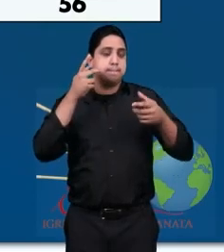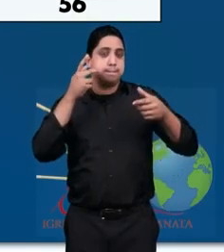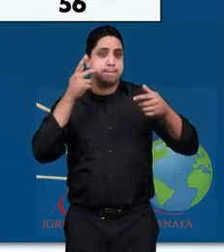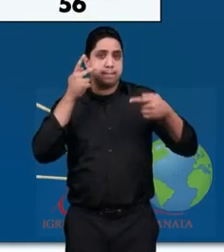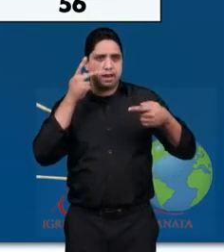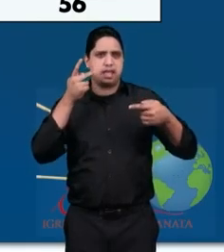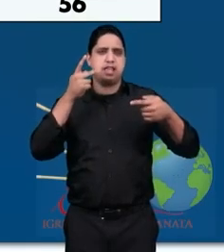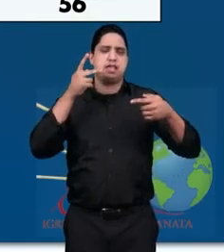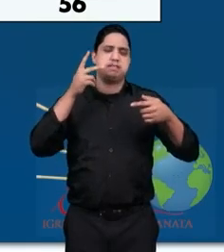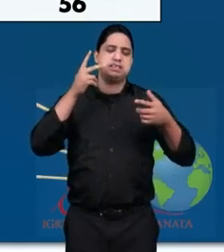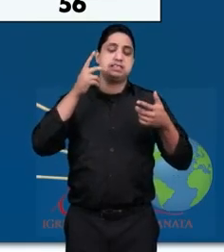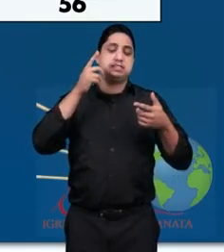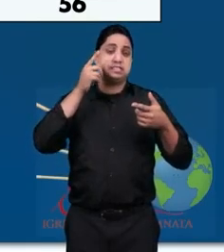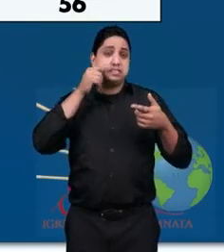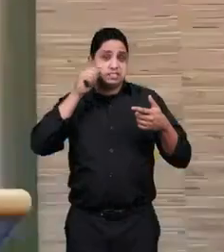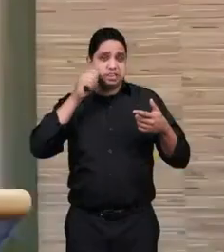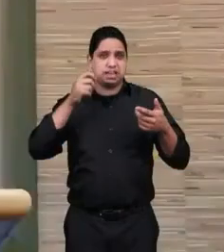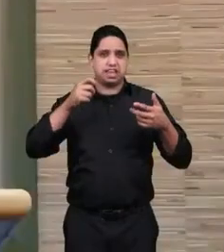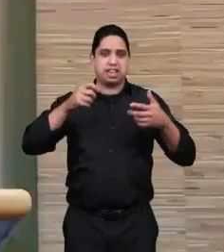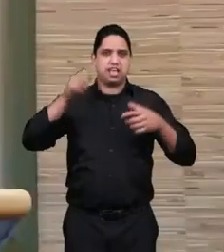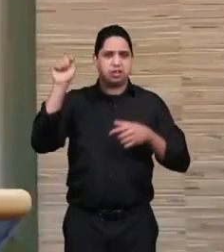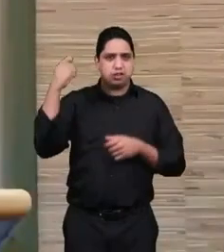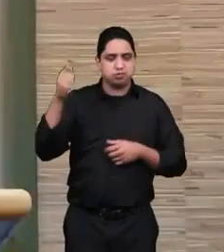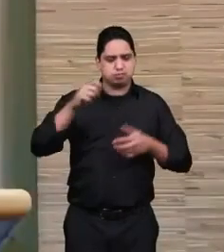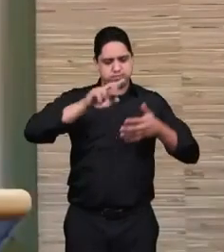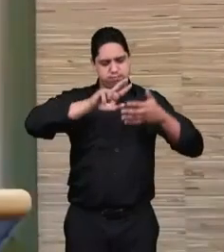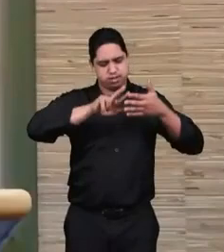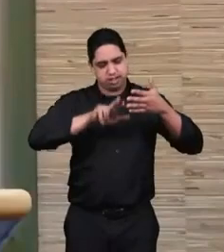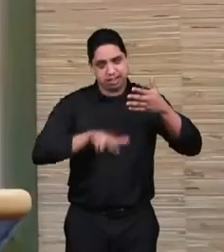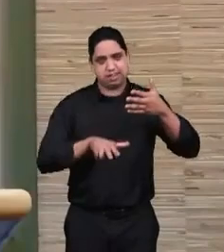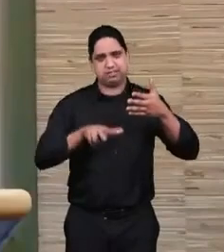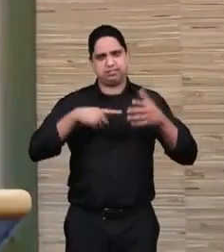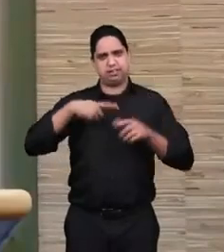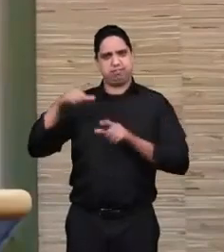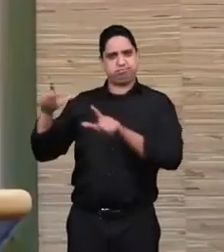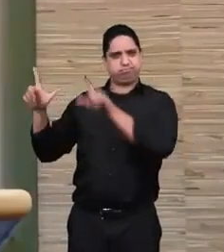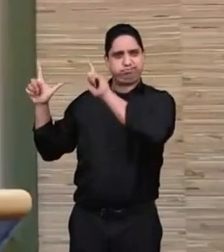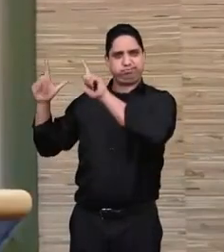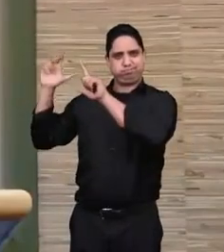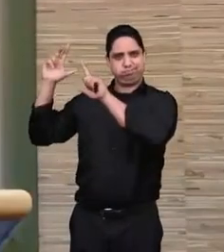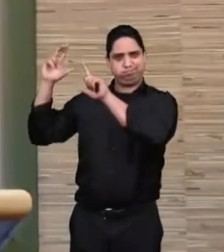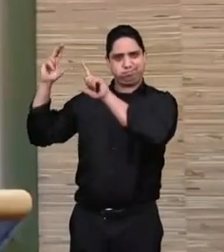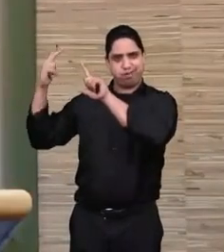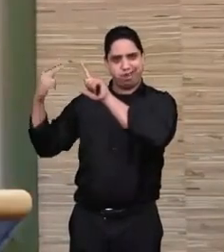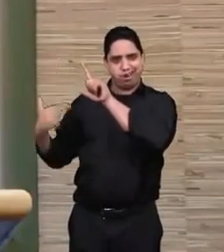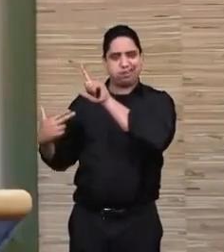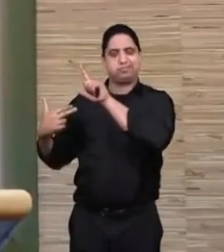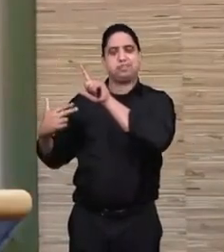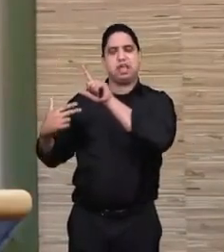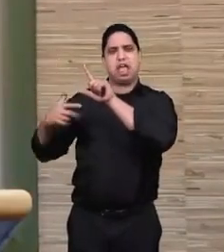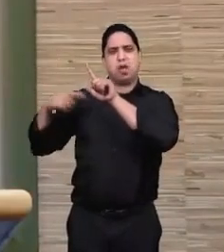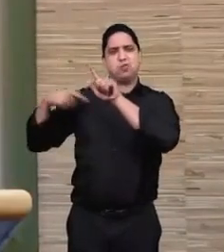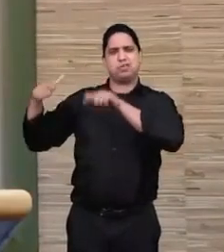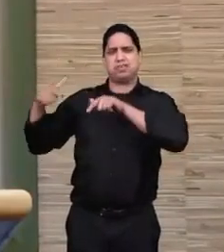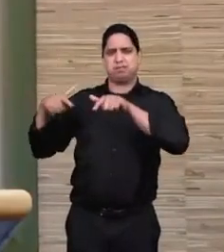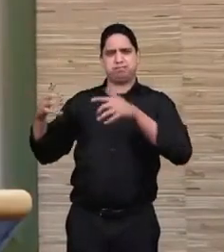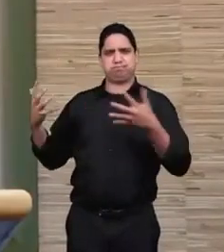Sul, all working. This is the reality, an extraordinary work.